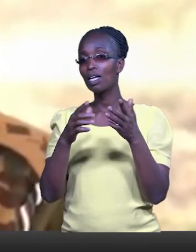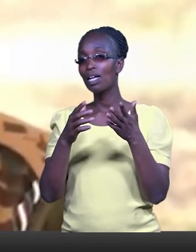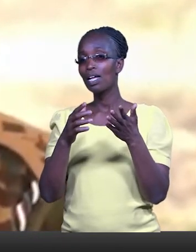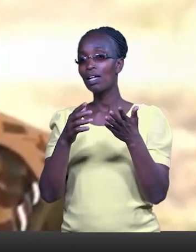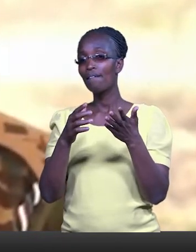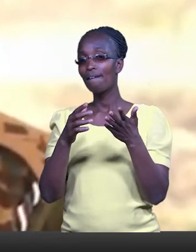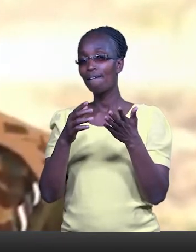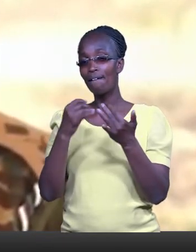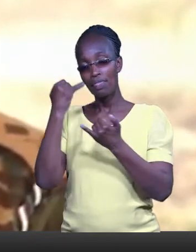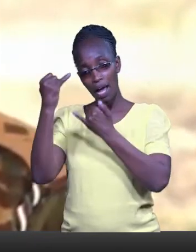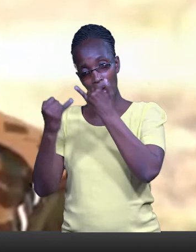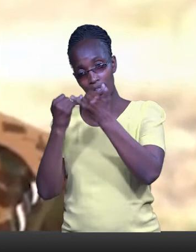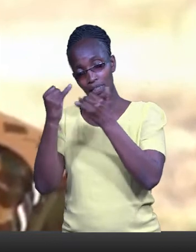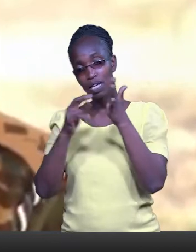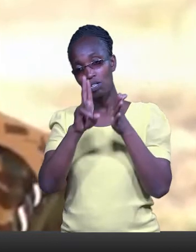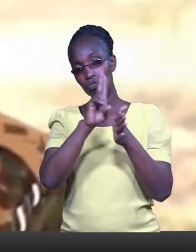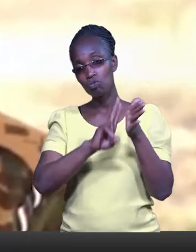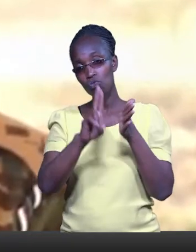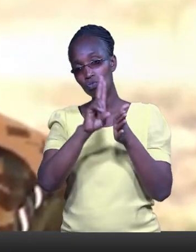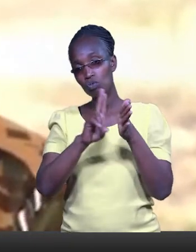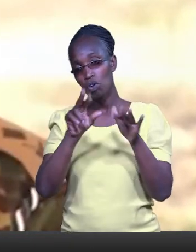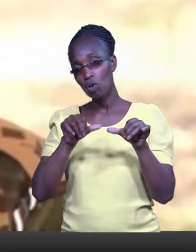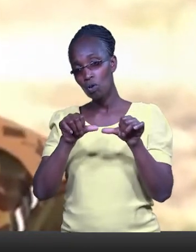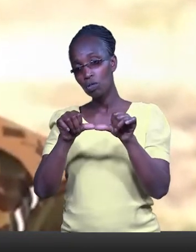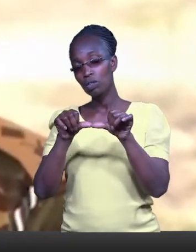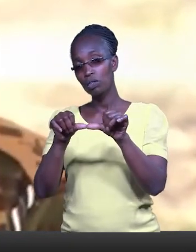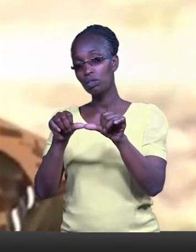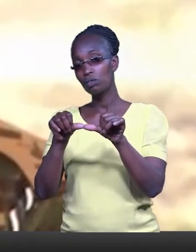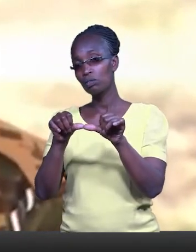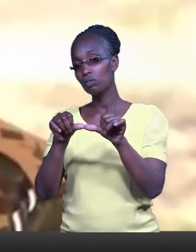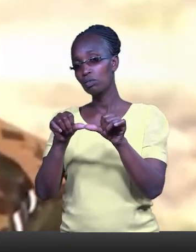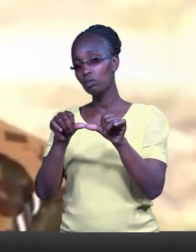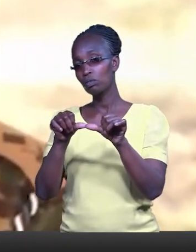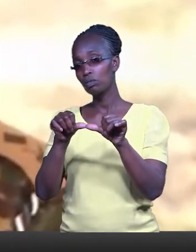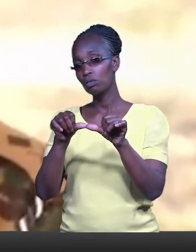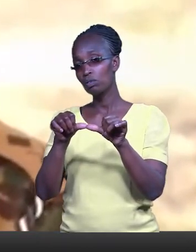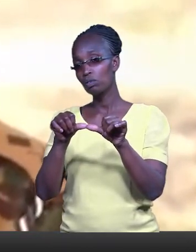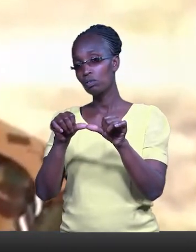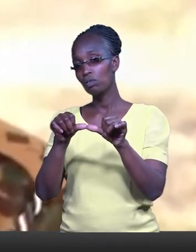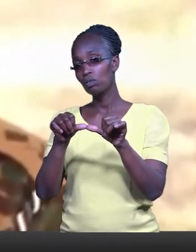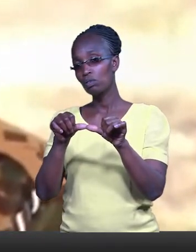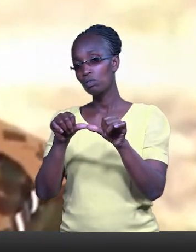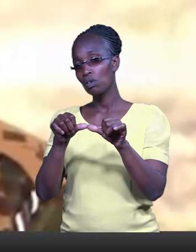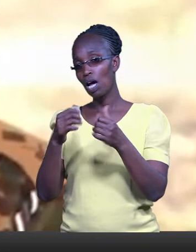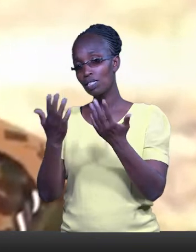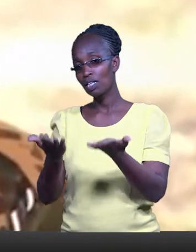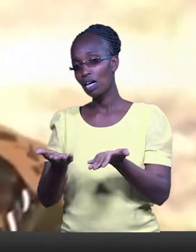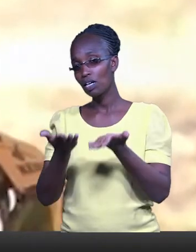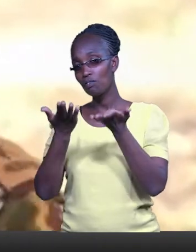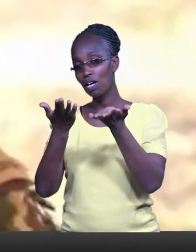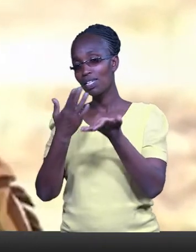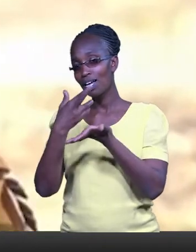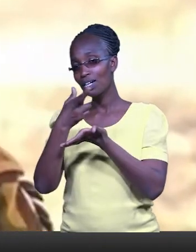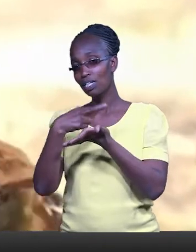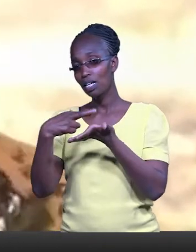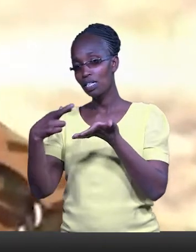The tactics used in IED attacks continue to evolve as our adversaries